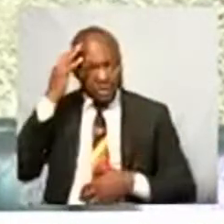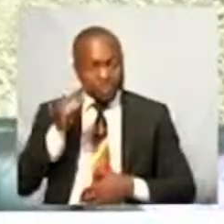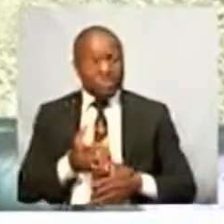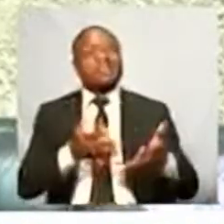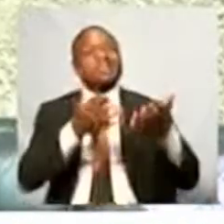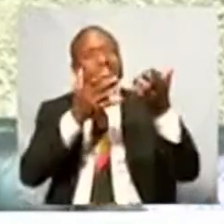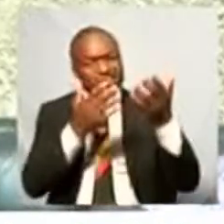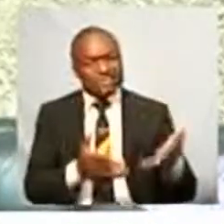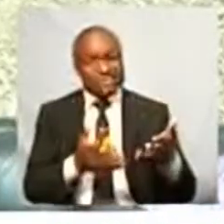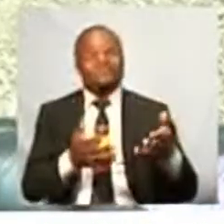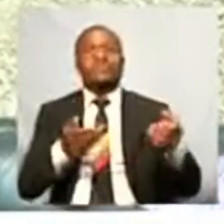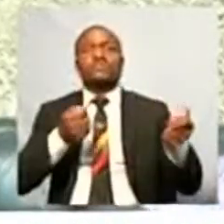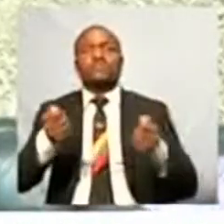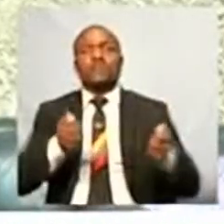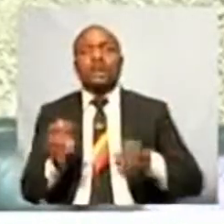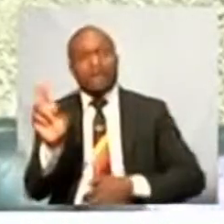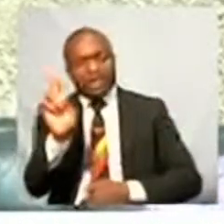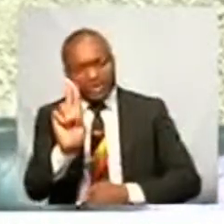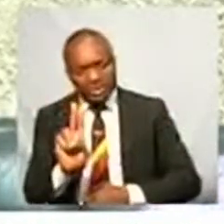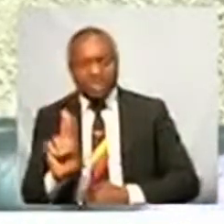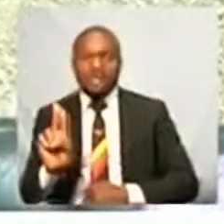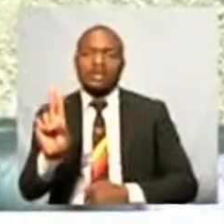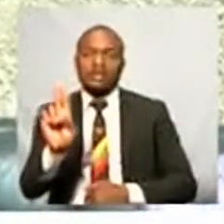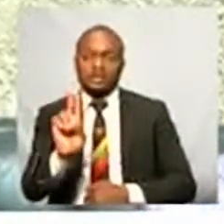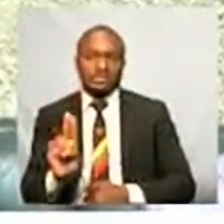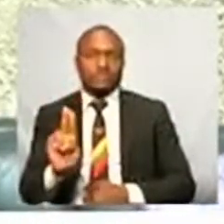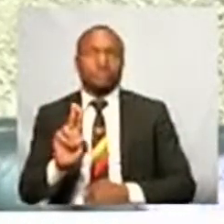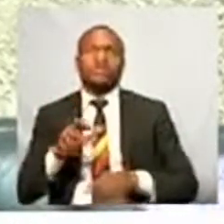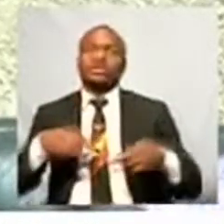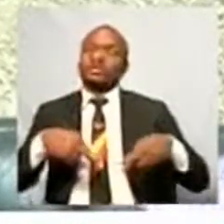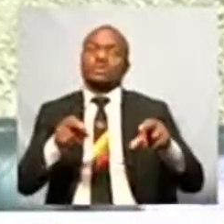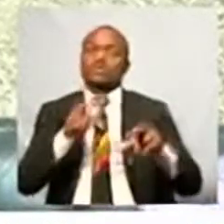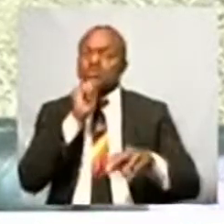roads instead of using